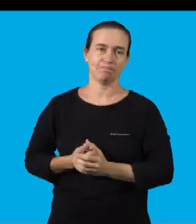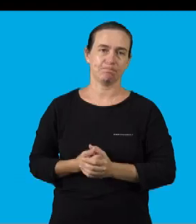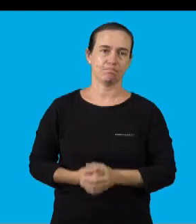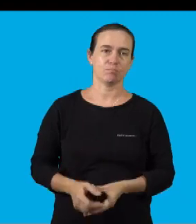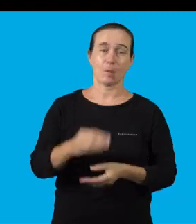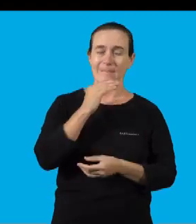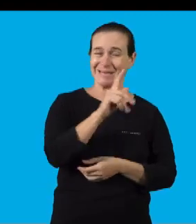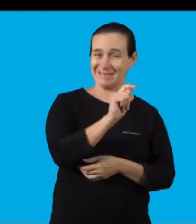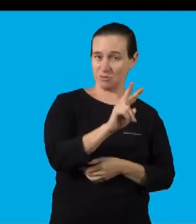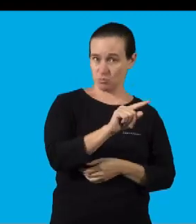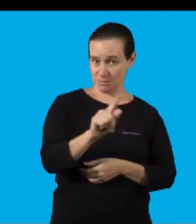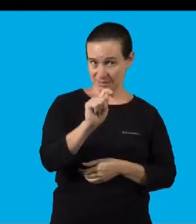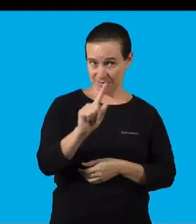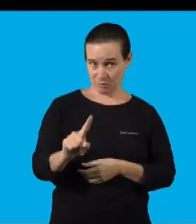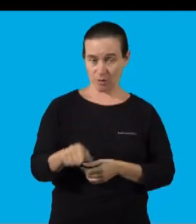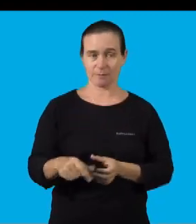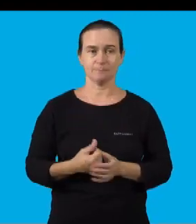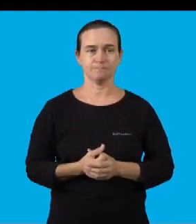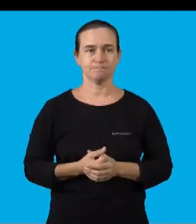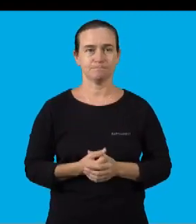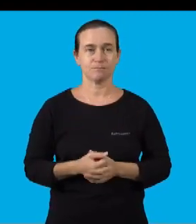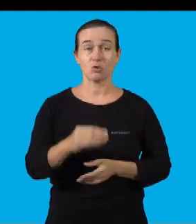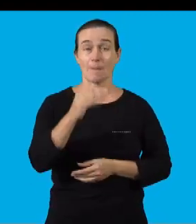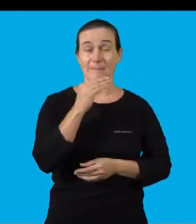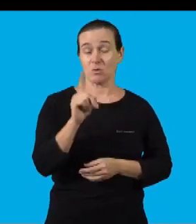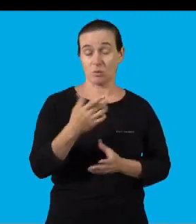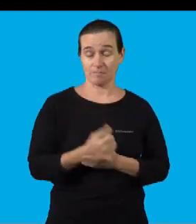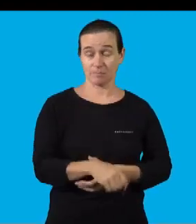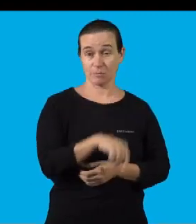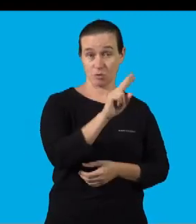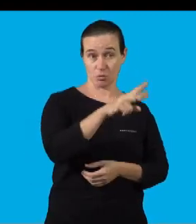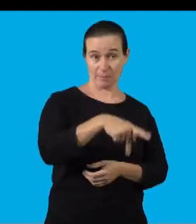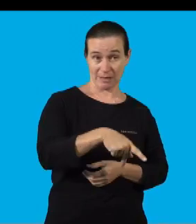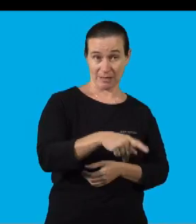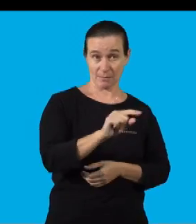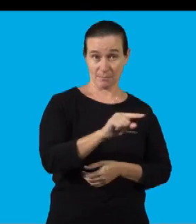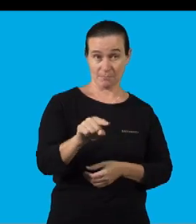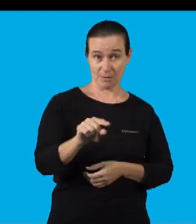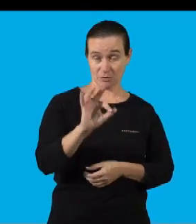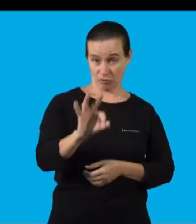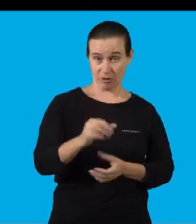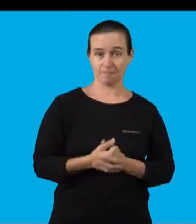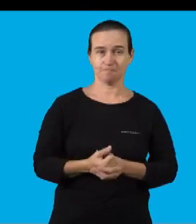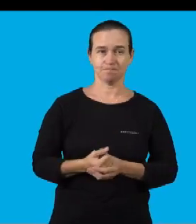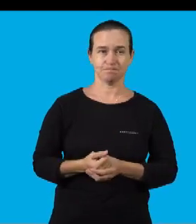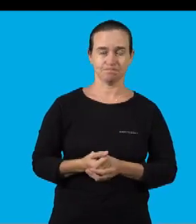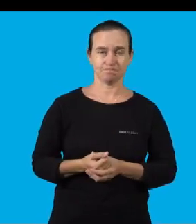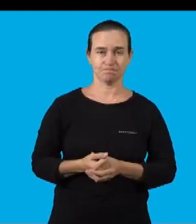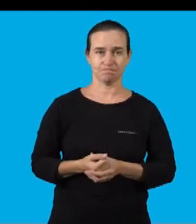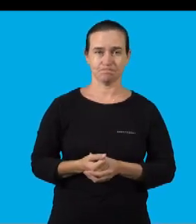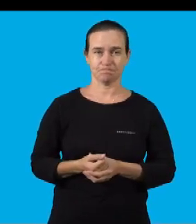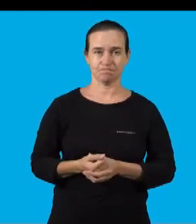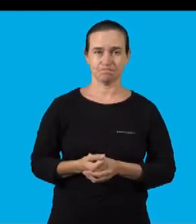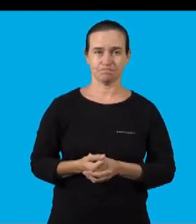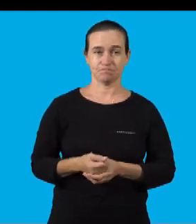second term and we are going to minus our first term. So that means we are going to take 2p and we are going to say, okay, that's 2p minus